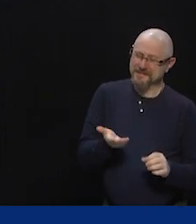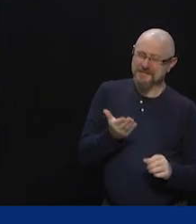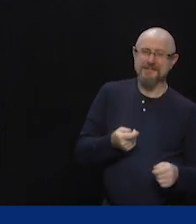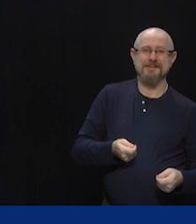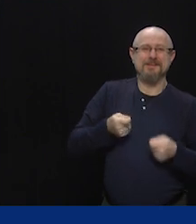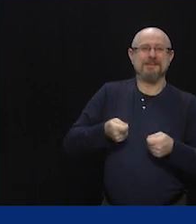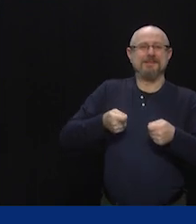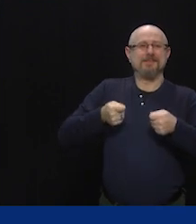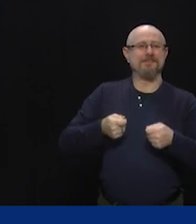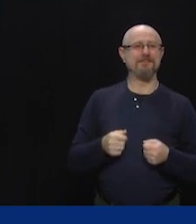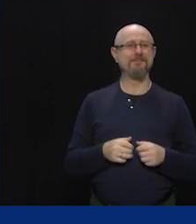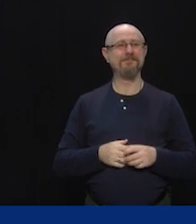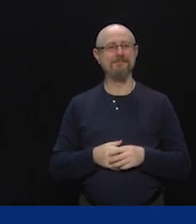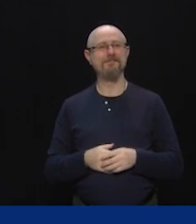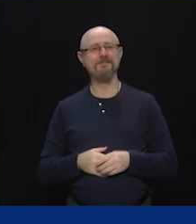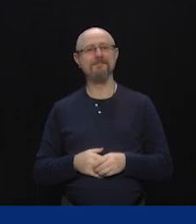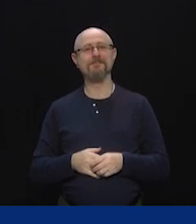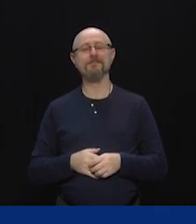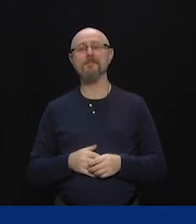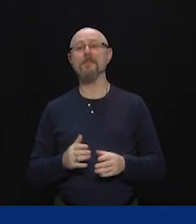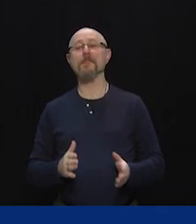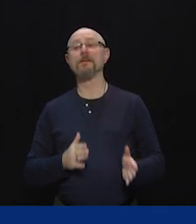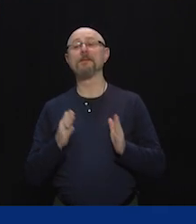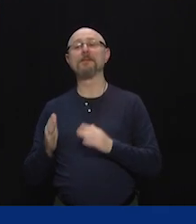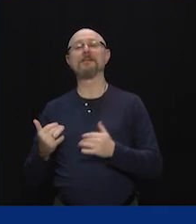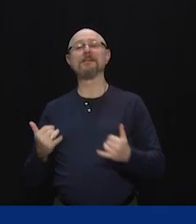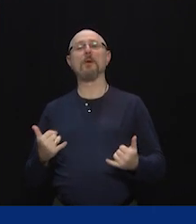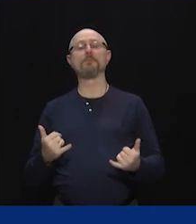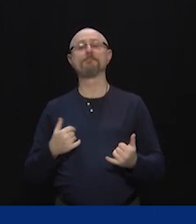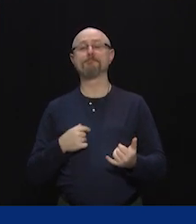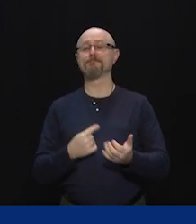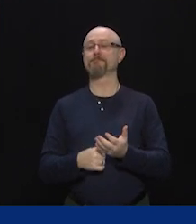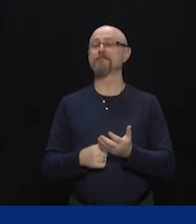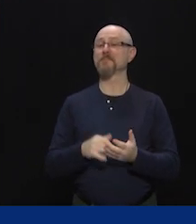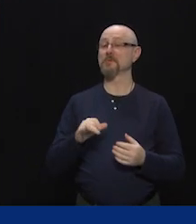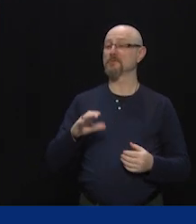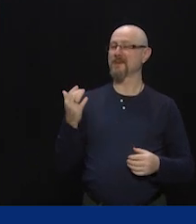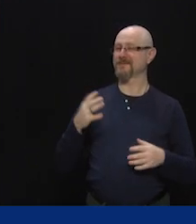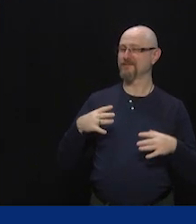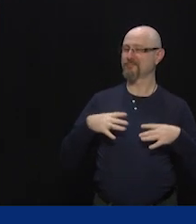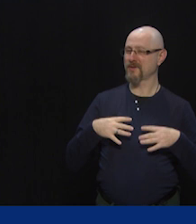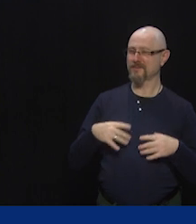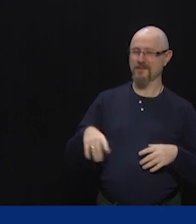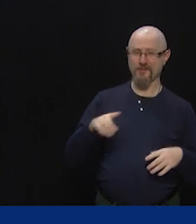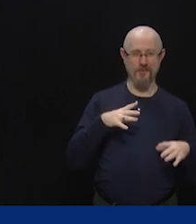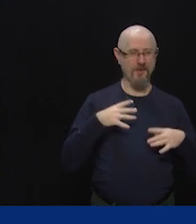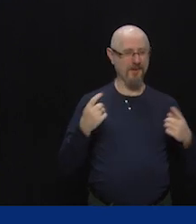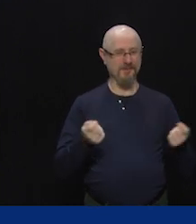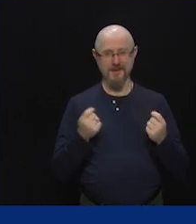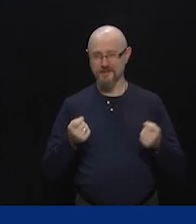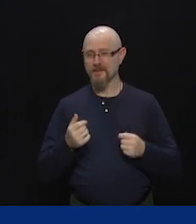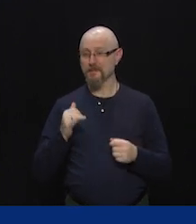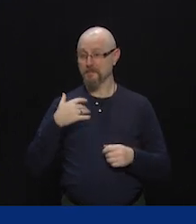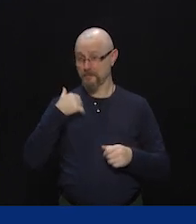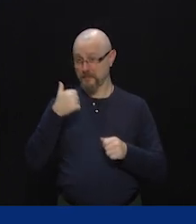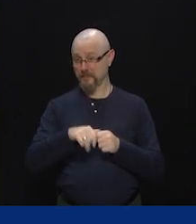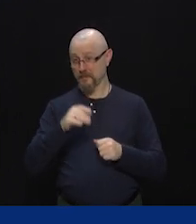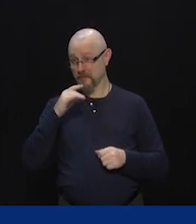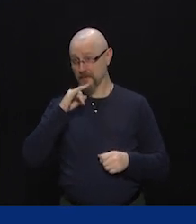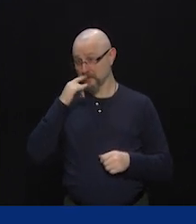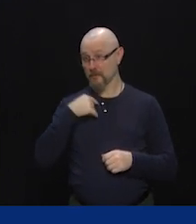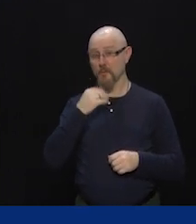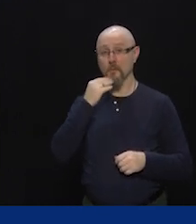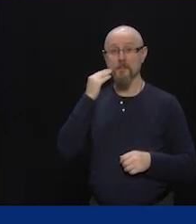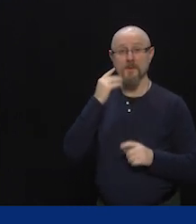also know that, yes, it is a break. Well, not a break for parents. Your kids are home, and I remember the days very well, and all the chaos returns and all the